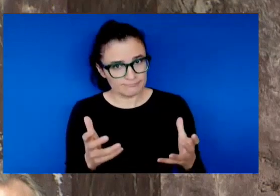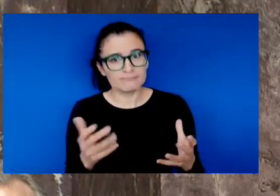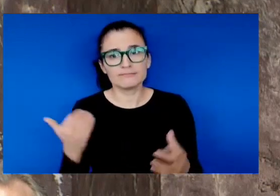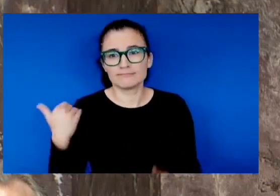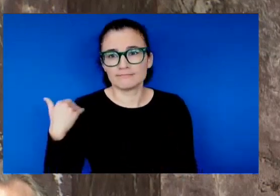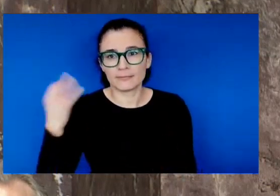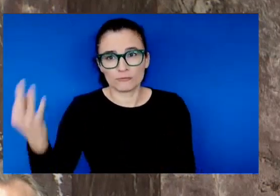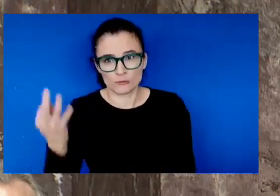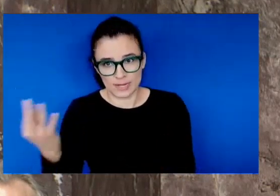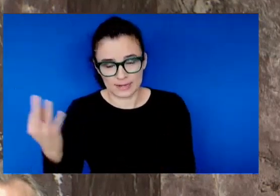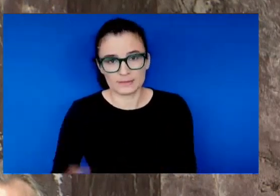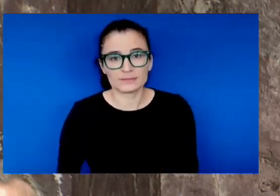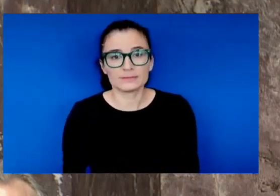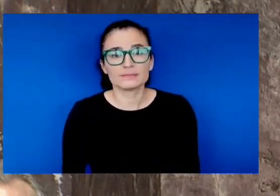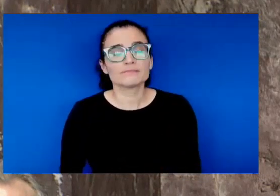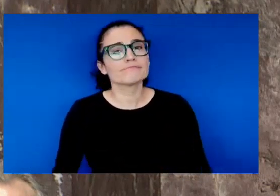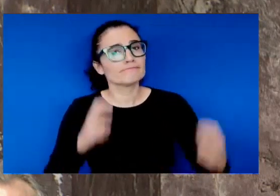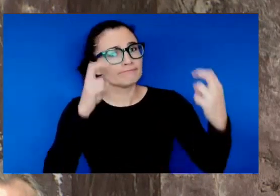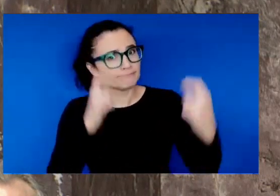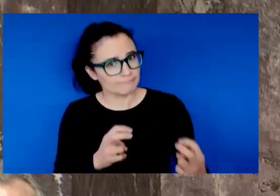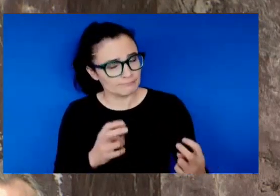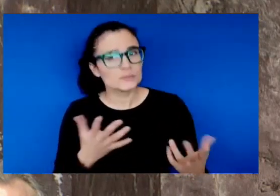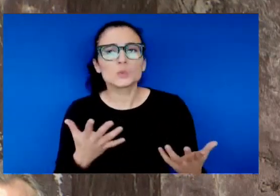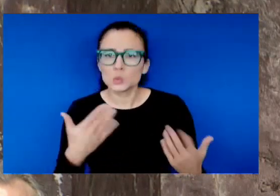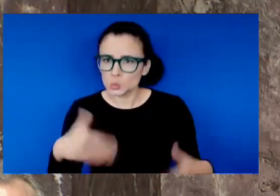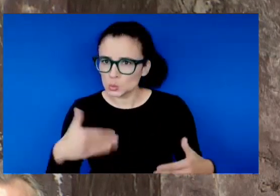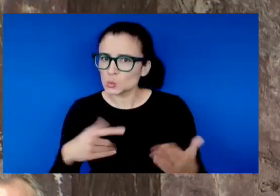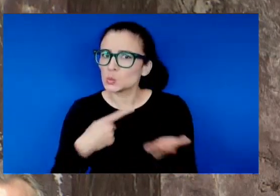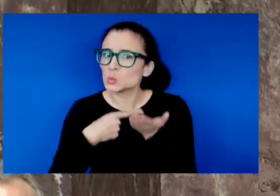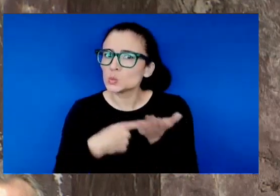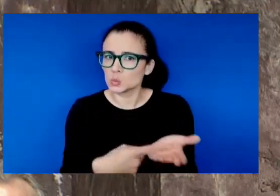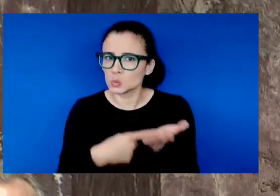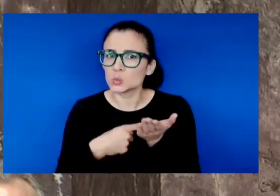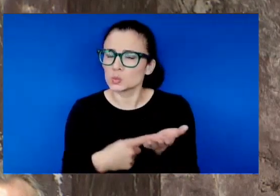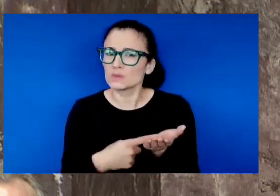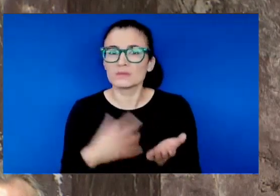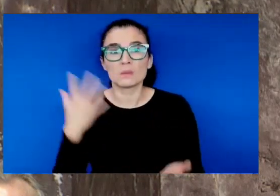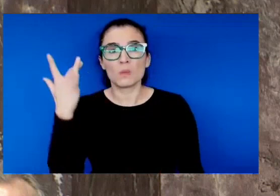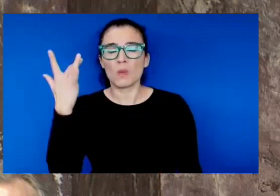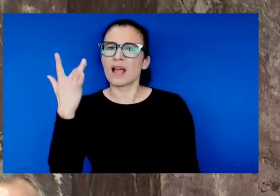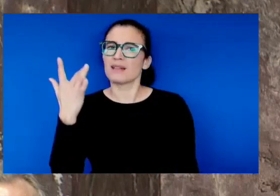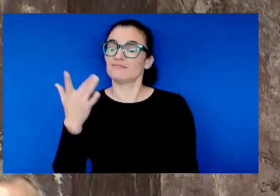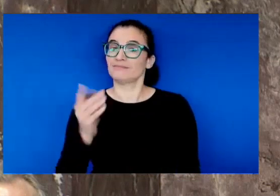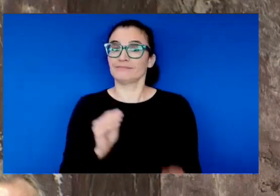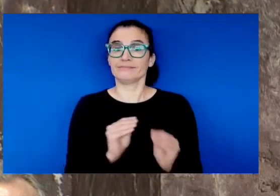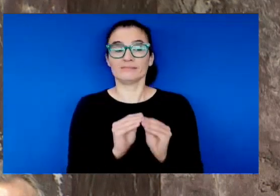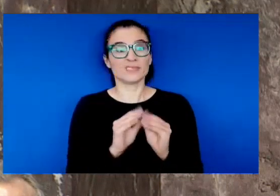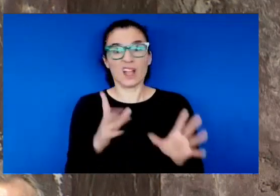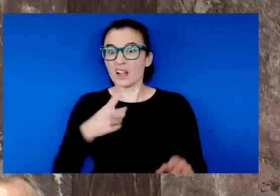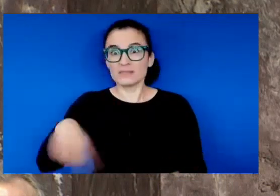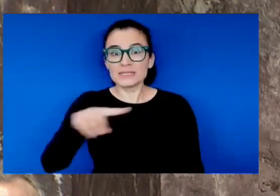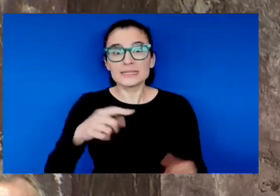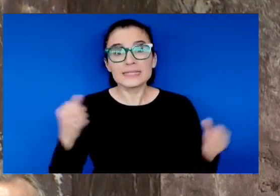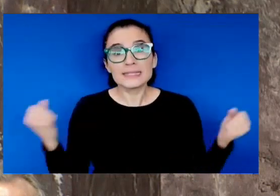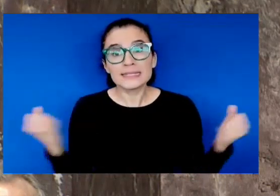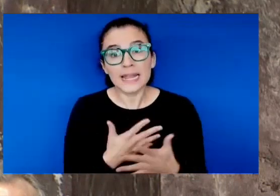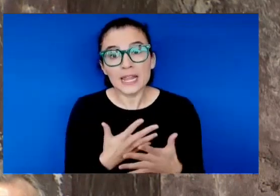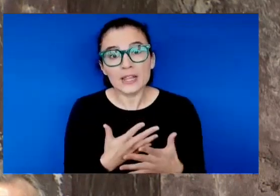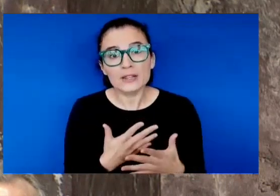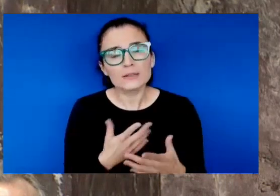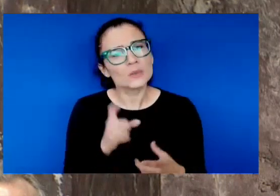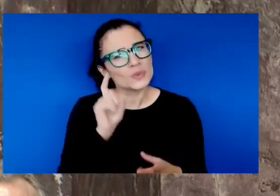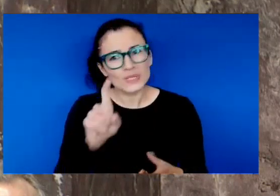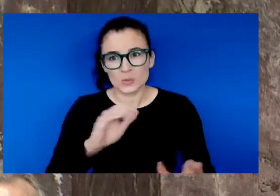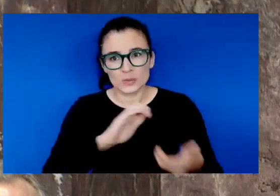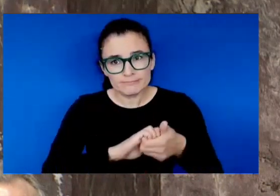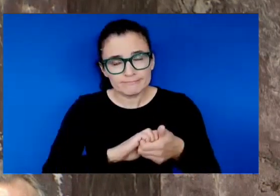the fact that people are feeling really afraid. We're going to continue to work with them, but I think it's not only on the Jewish community, it's the responsibility